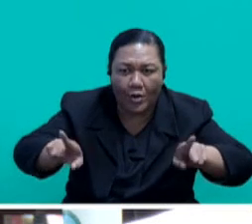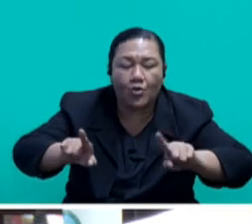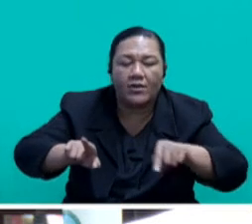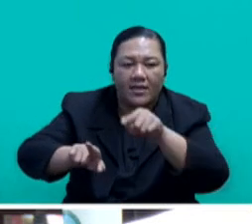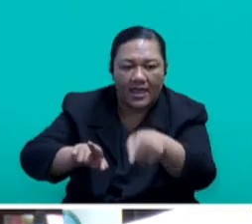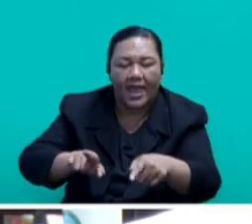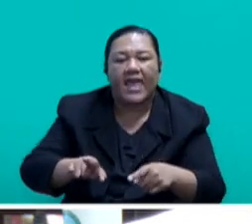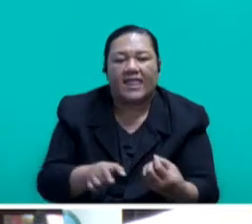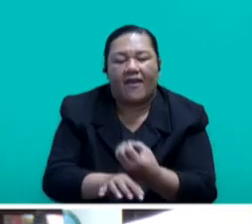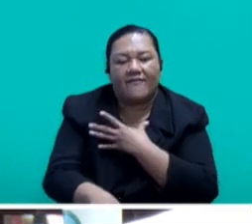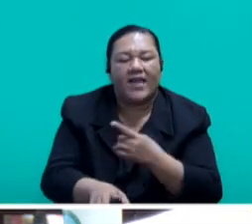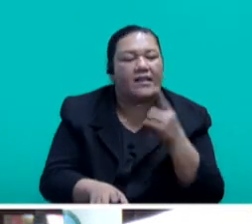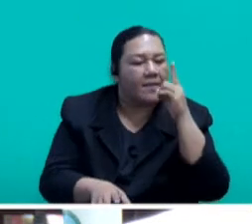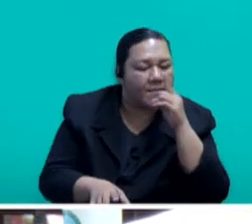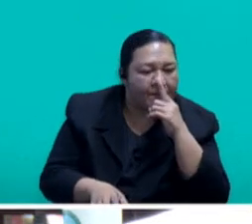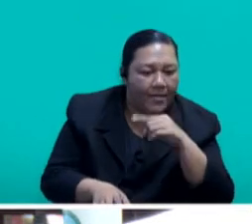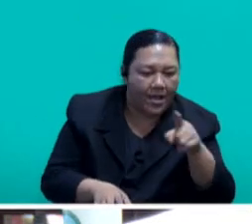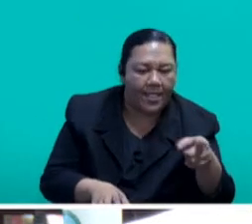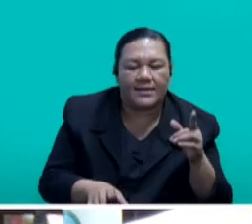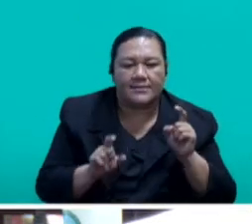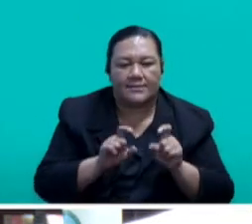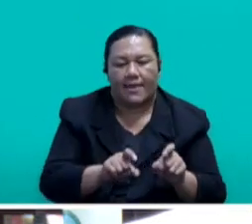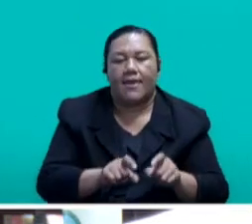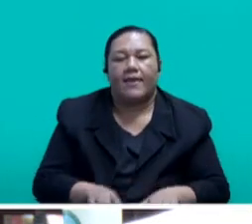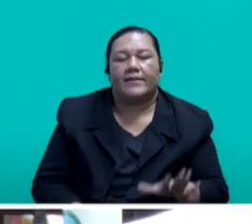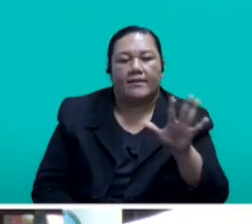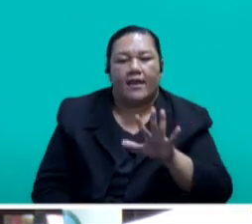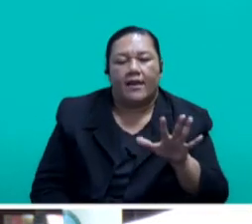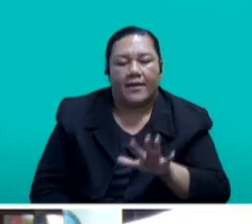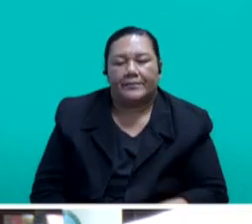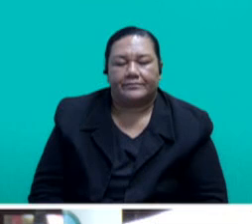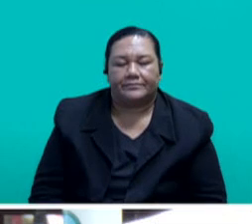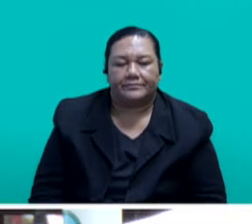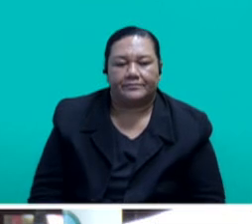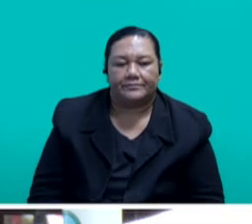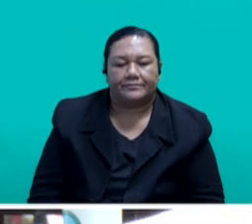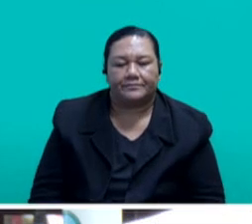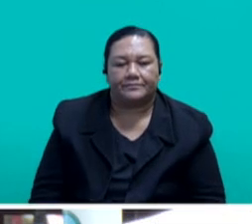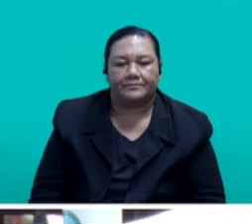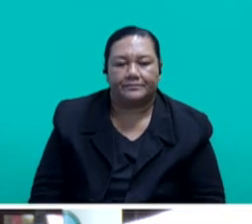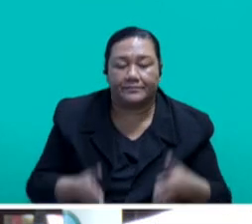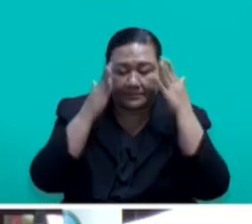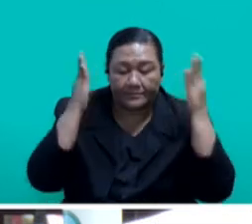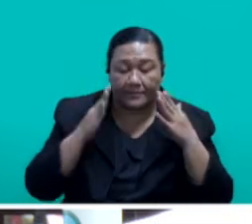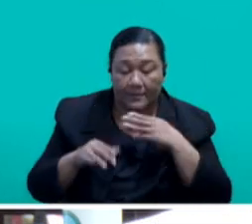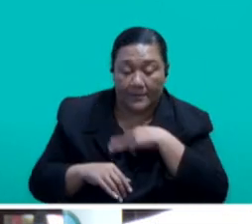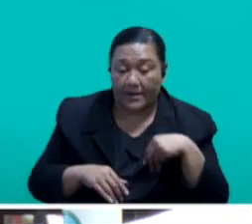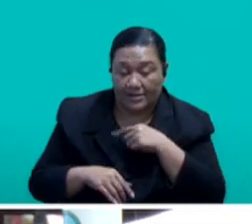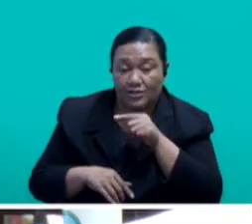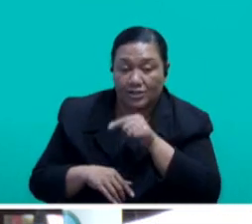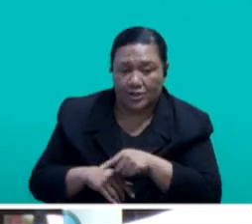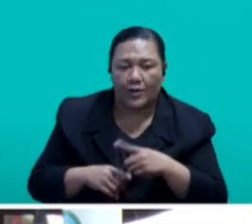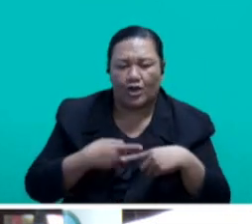of those in that area. Mr. Speaker, the Ministry will also continue its